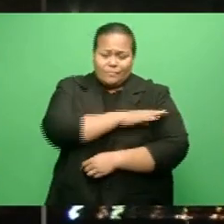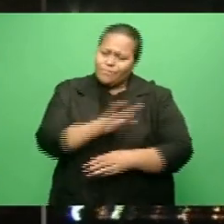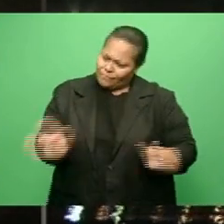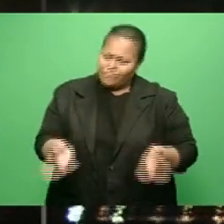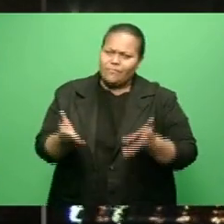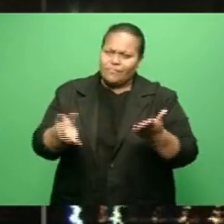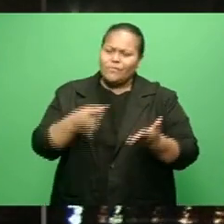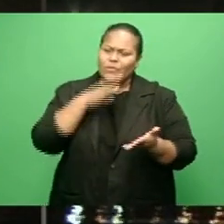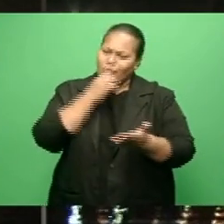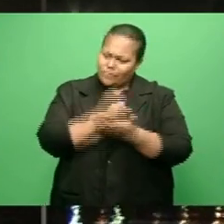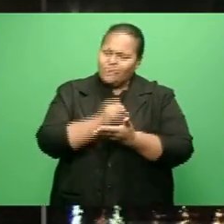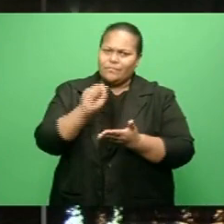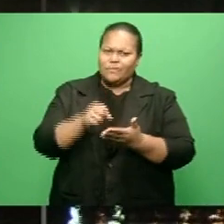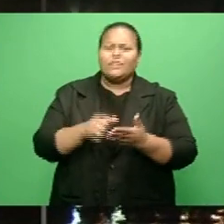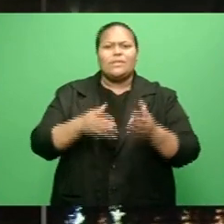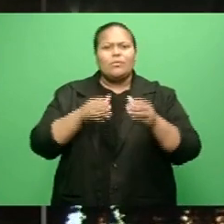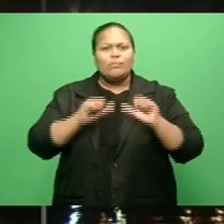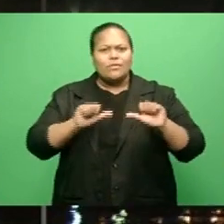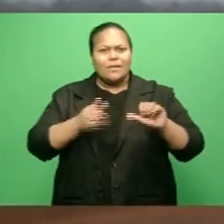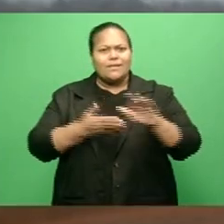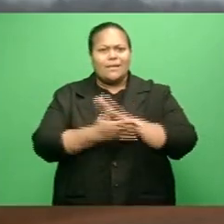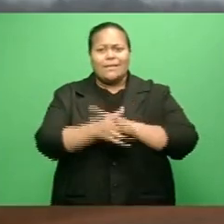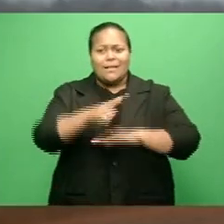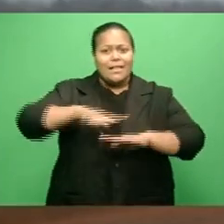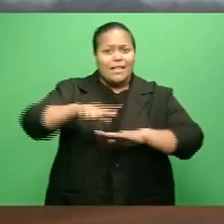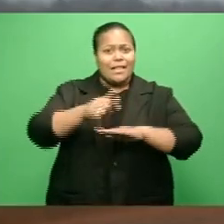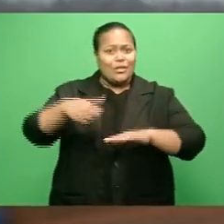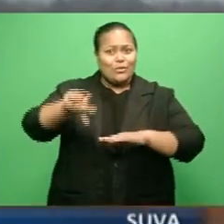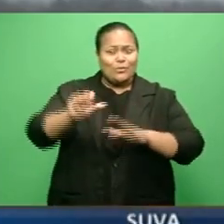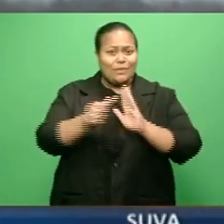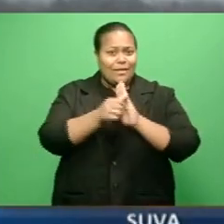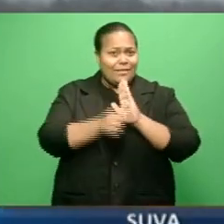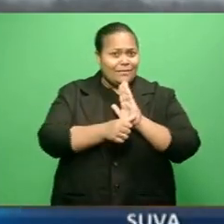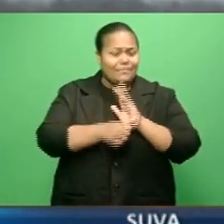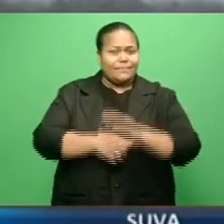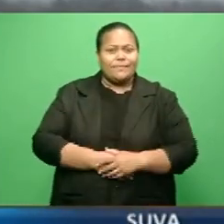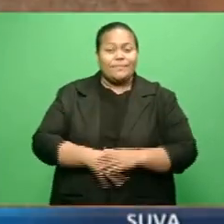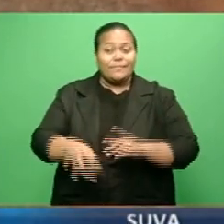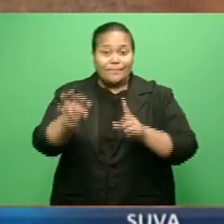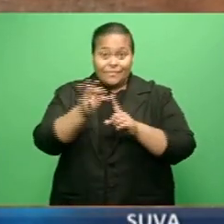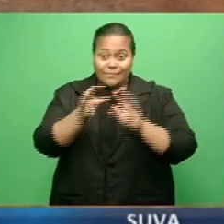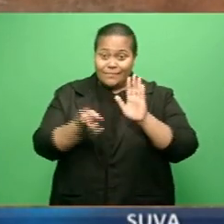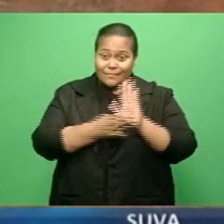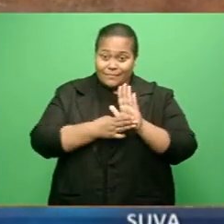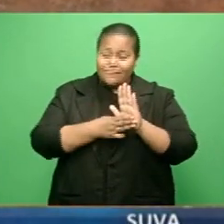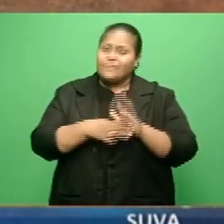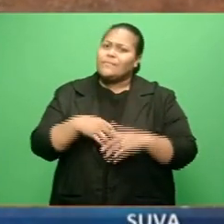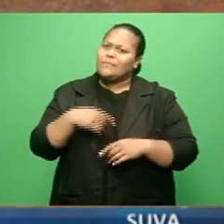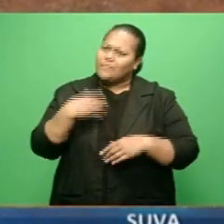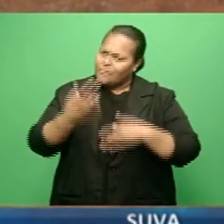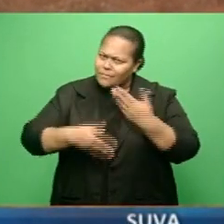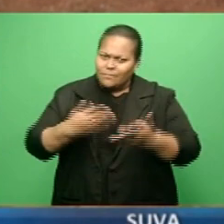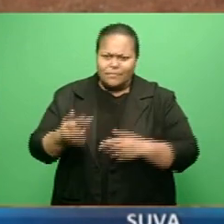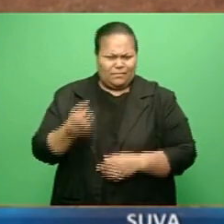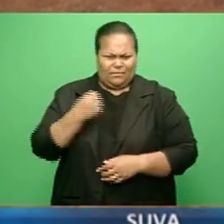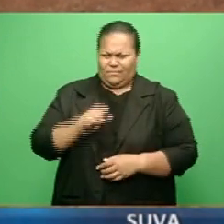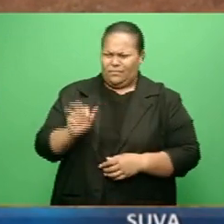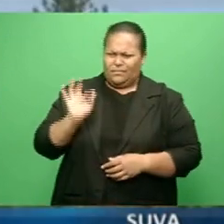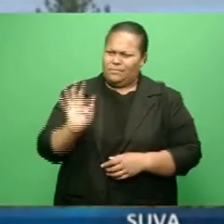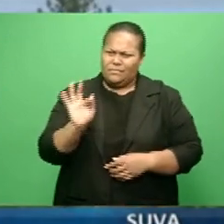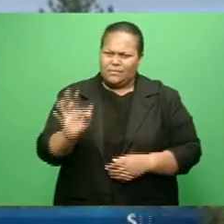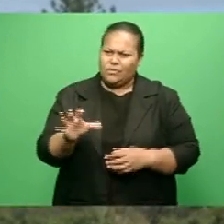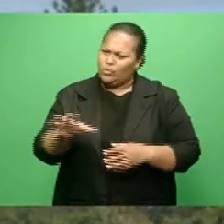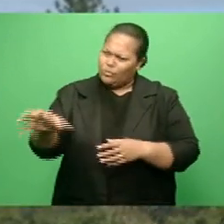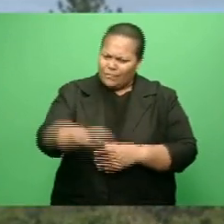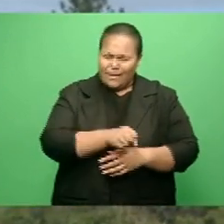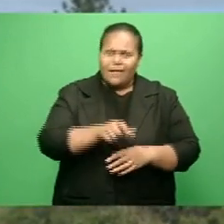protected under the Land Use Act. The Prime Minister says no one is ever being forced to have their land put on lease, either